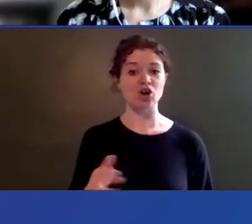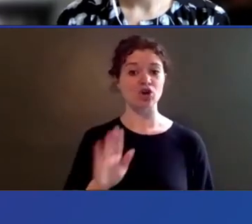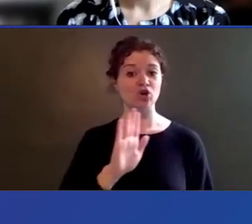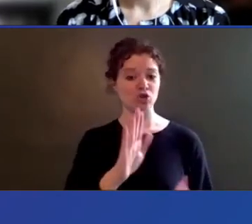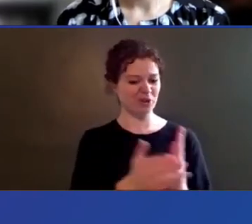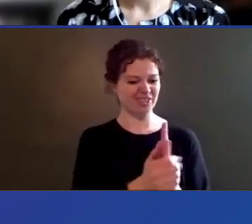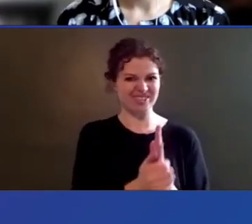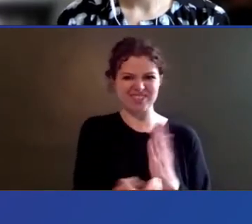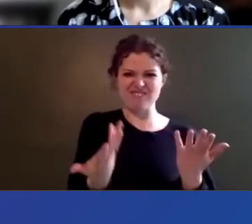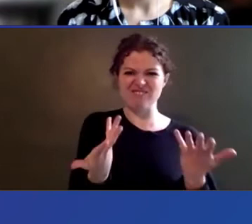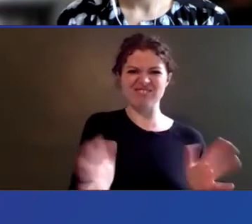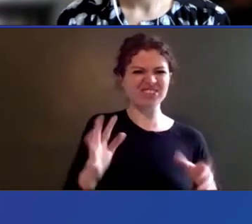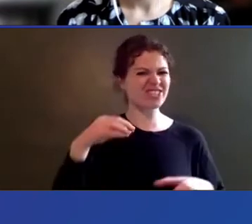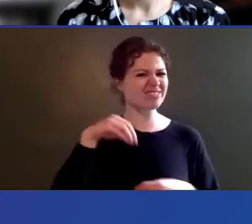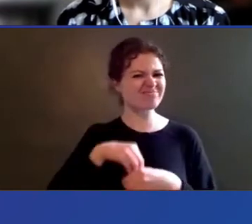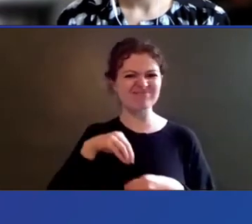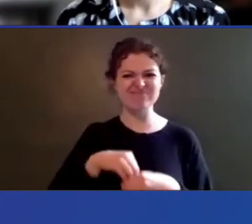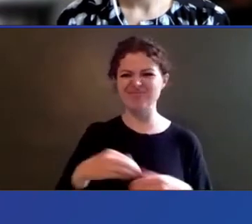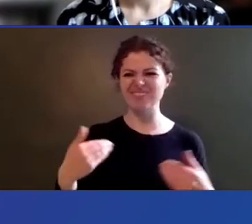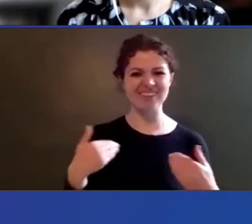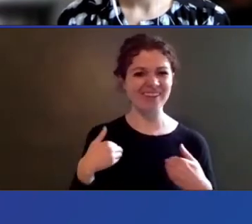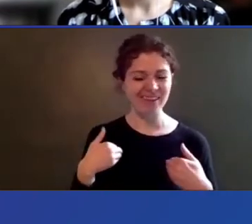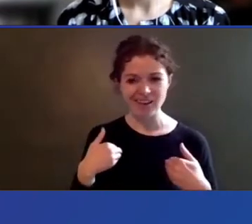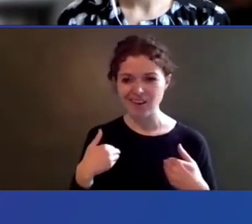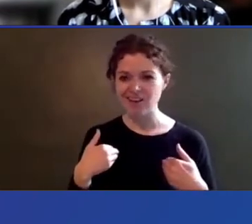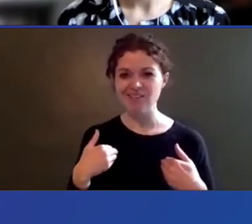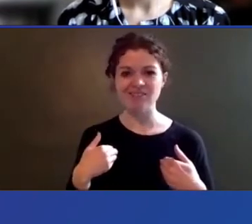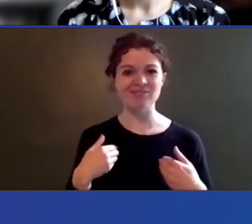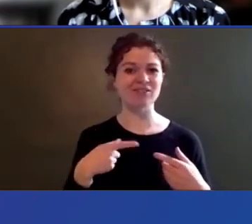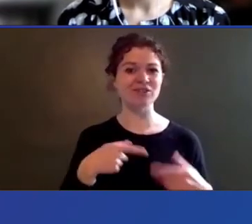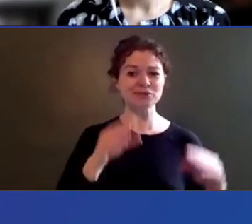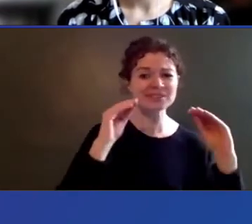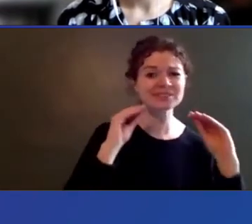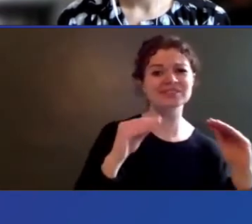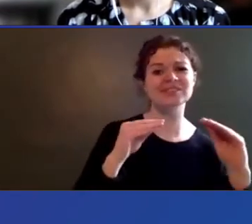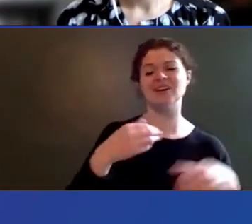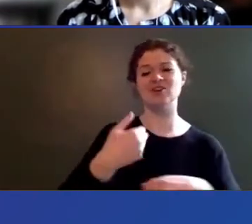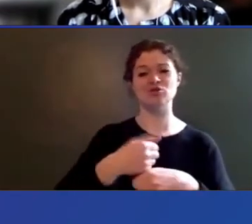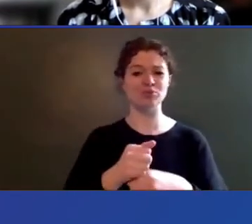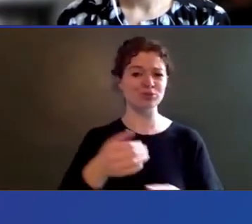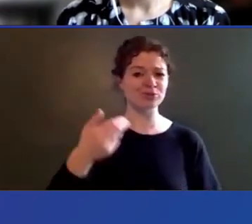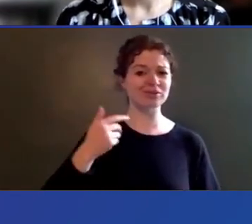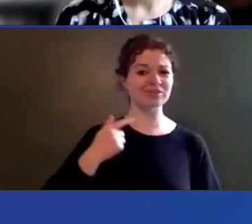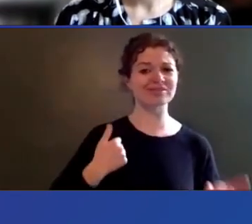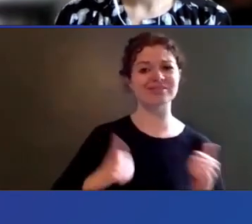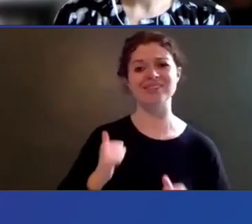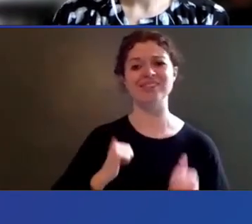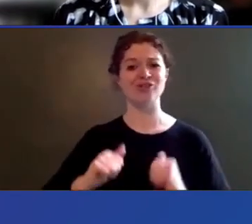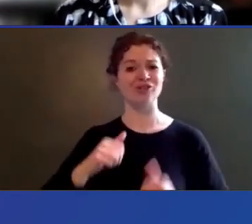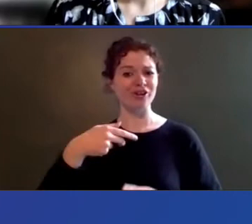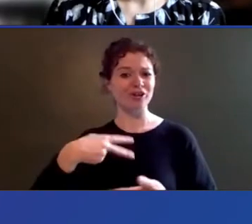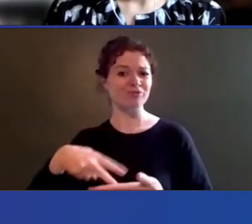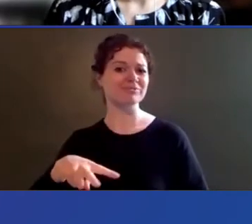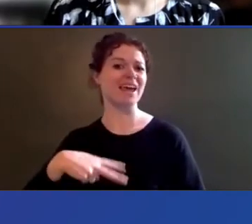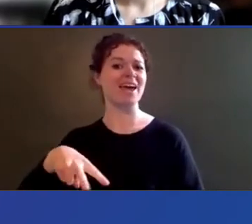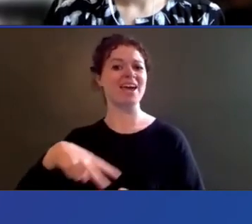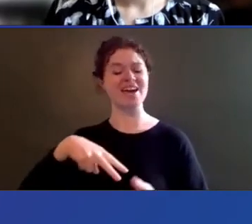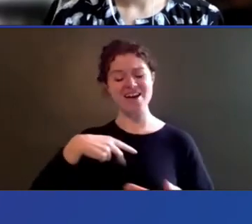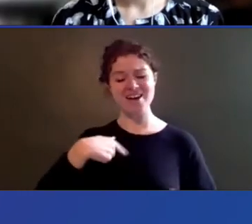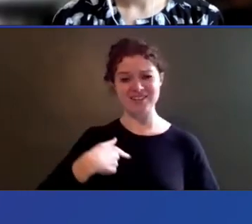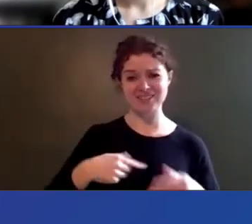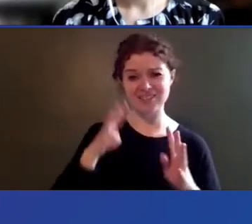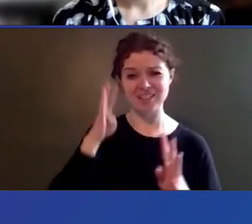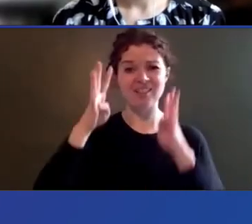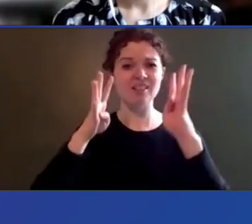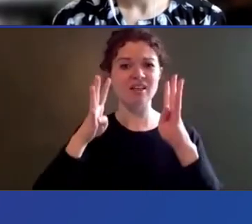need. Like, when we are used to teaching and producing dance work and producing theater work and, and our own work, and having to